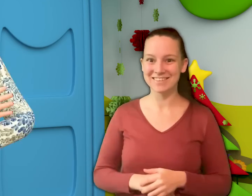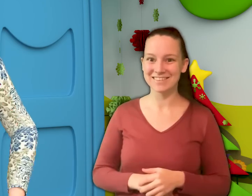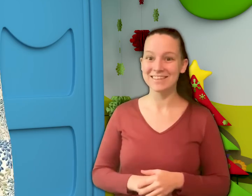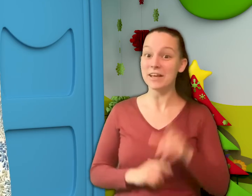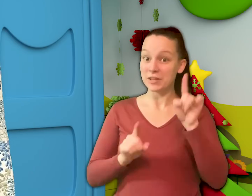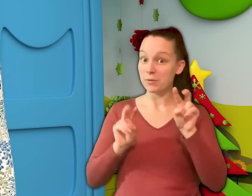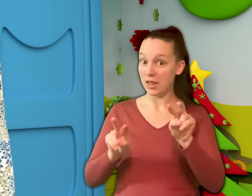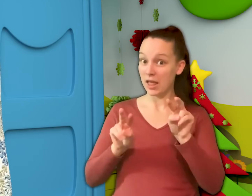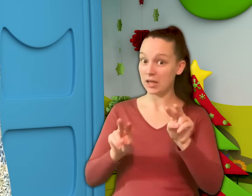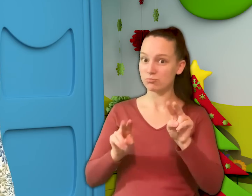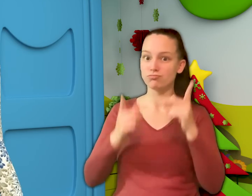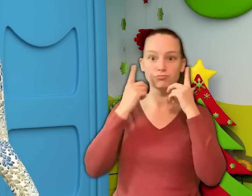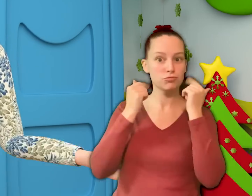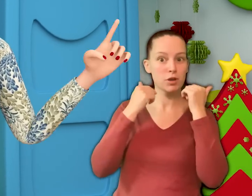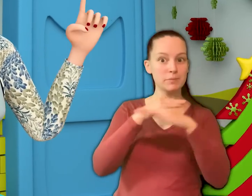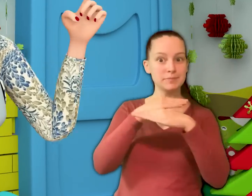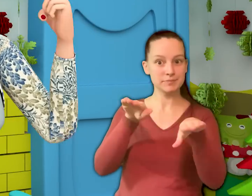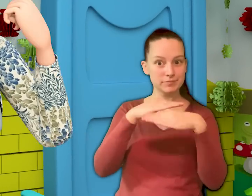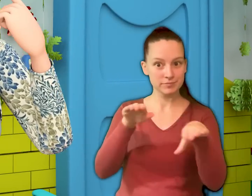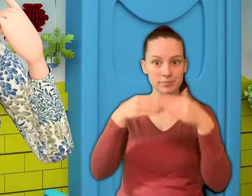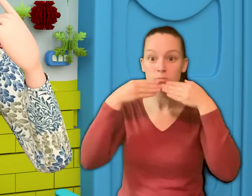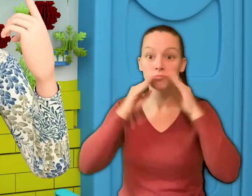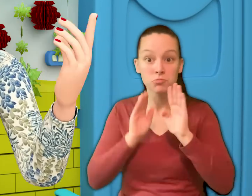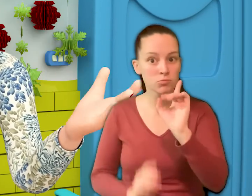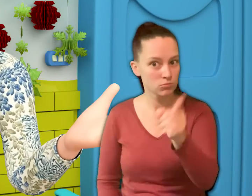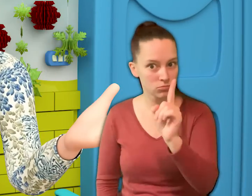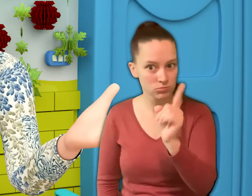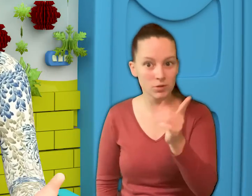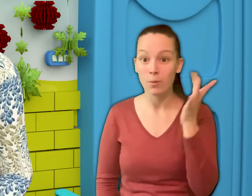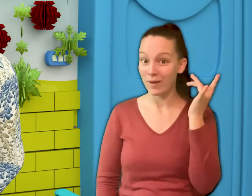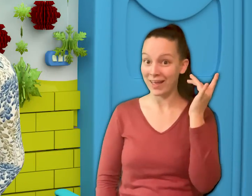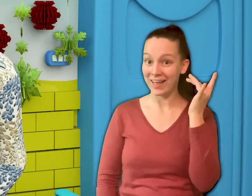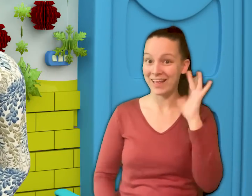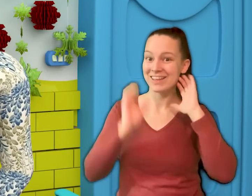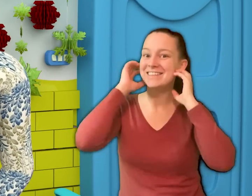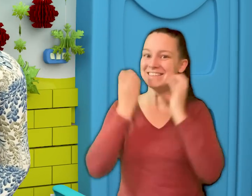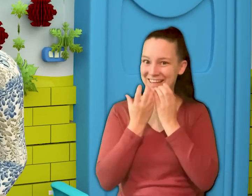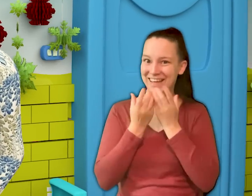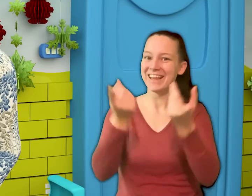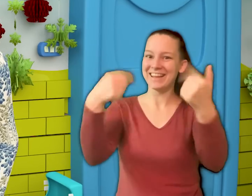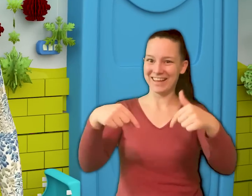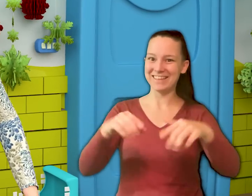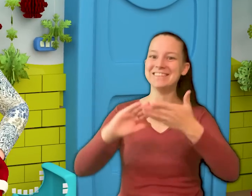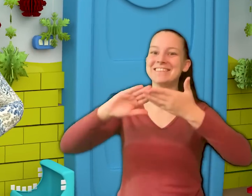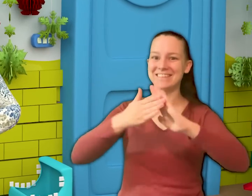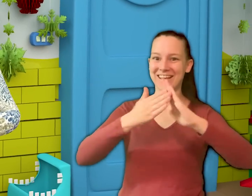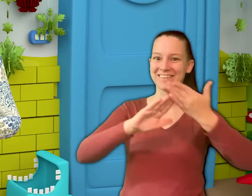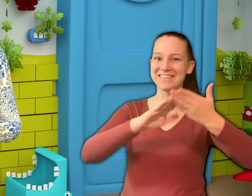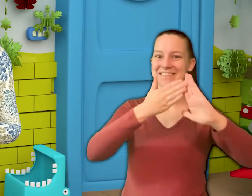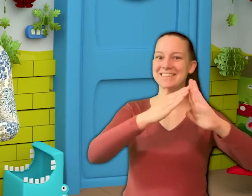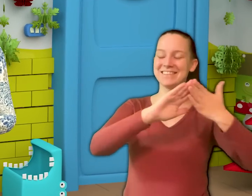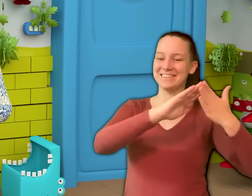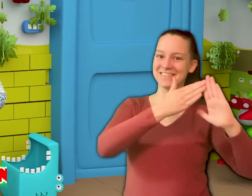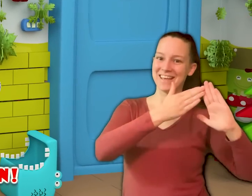town you better watch out you better not cry better not pout I'm telling you why Santa Claus